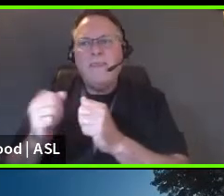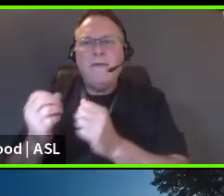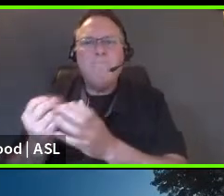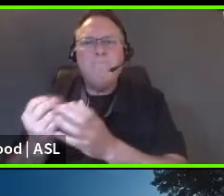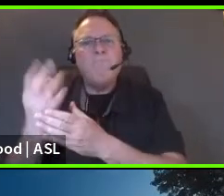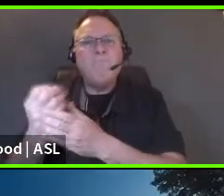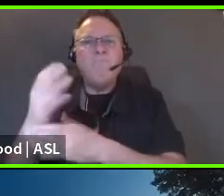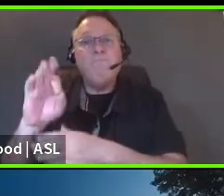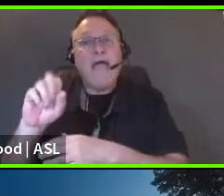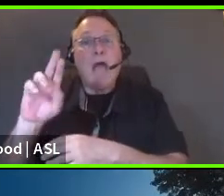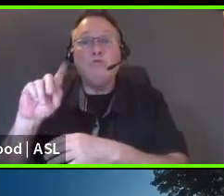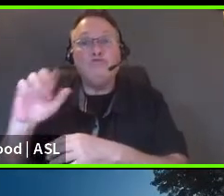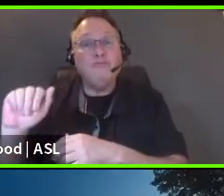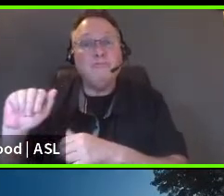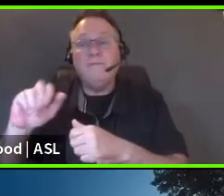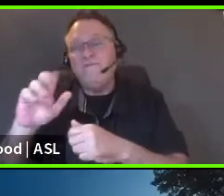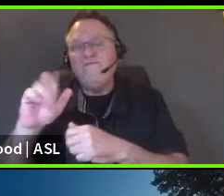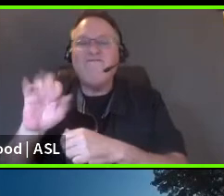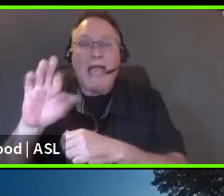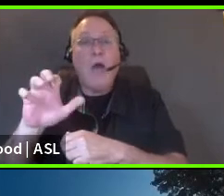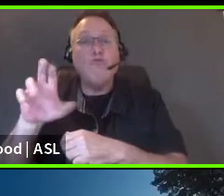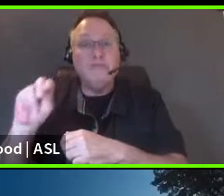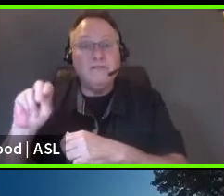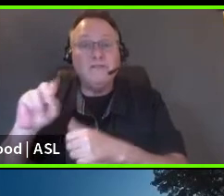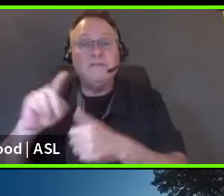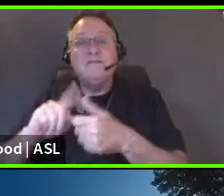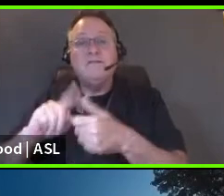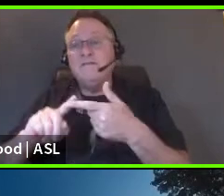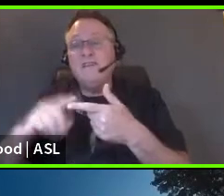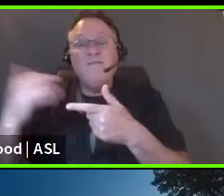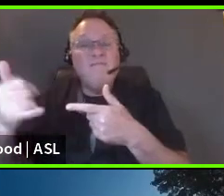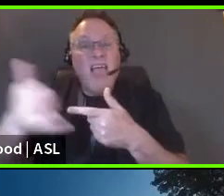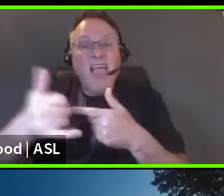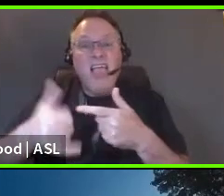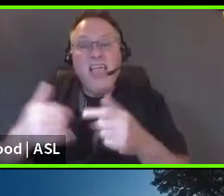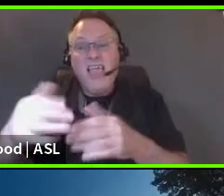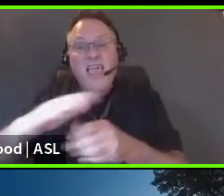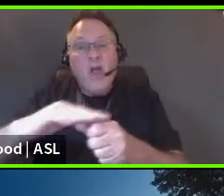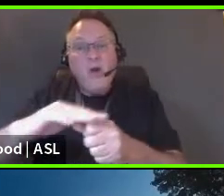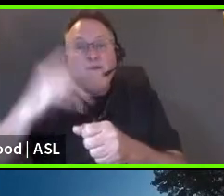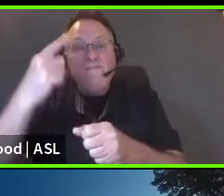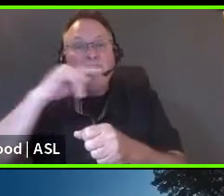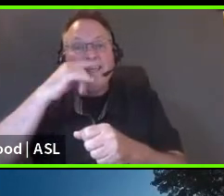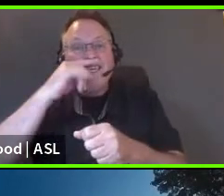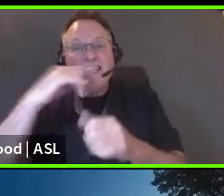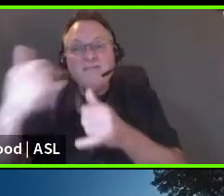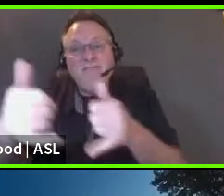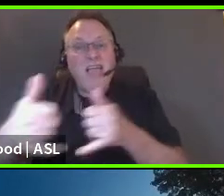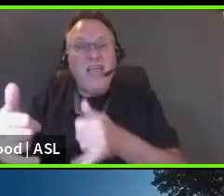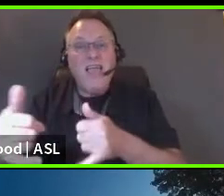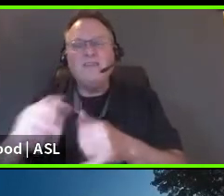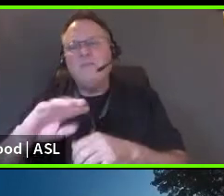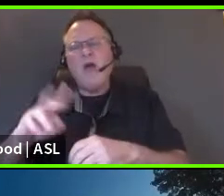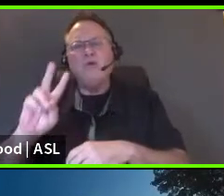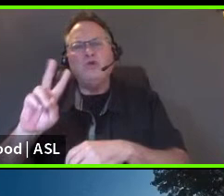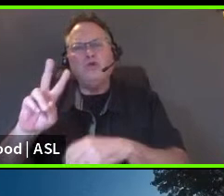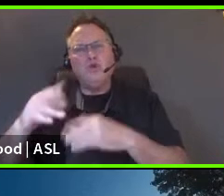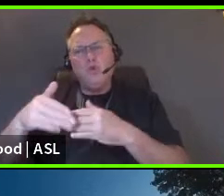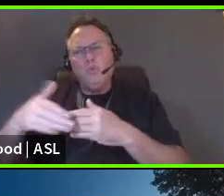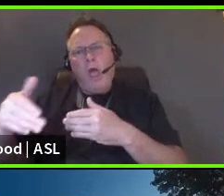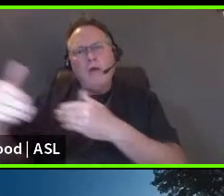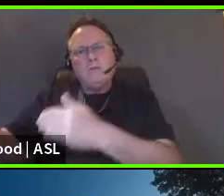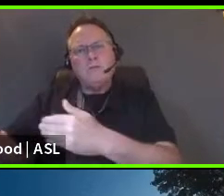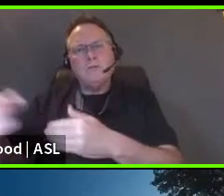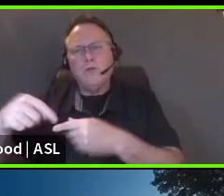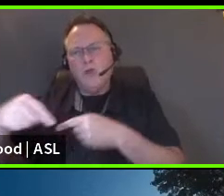and play areas down the middle of the street for the kids to play in. And I think it's about 2 blocks long, and it's